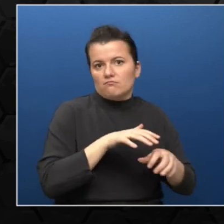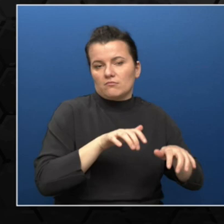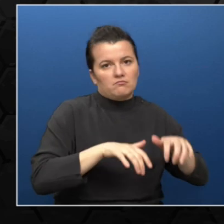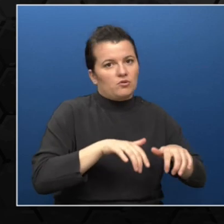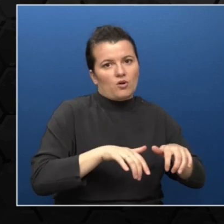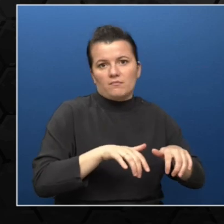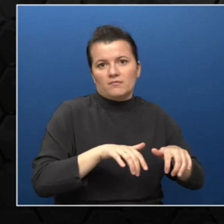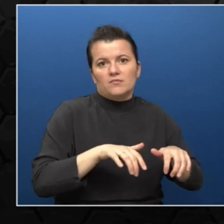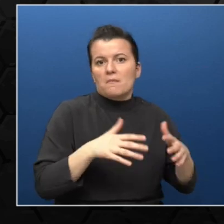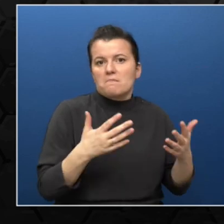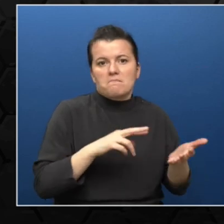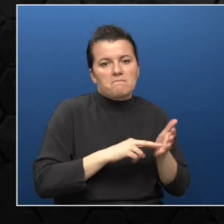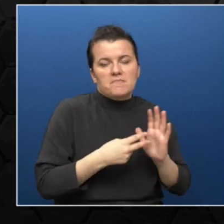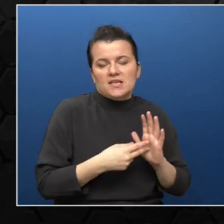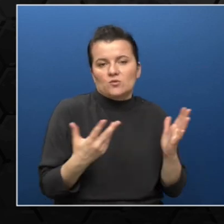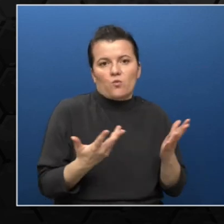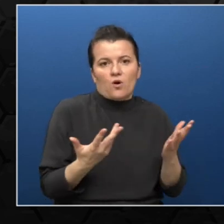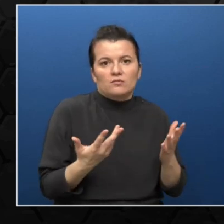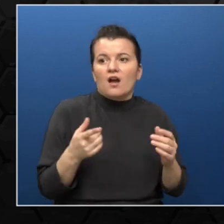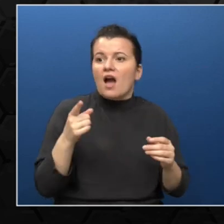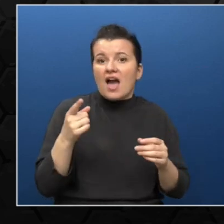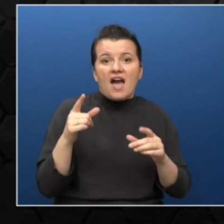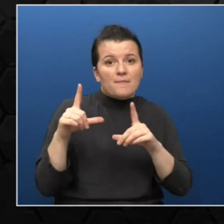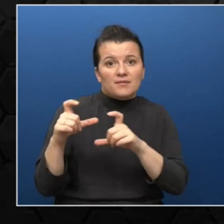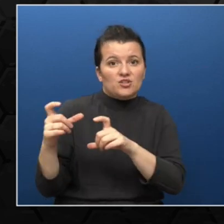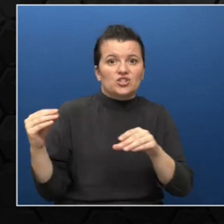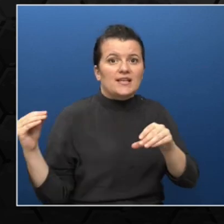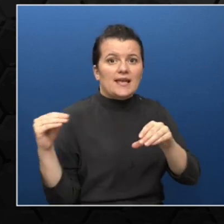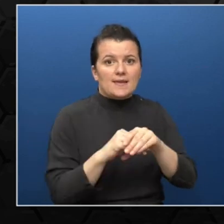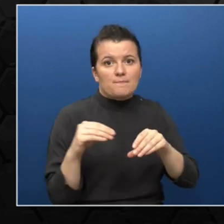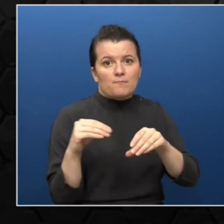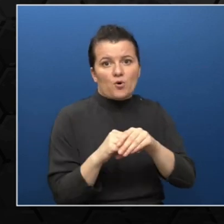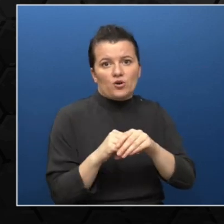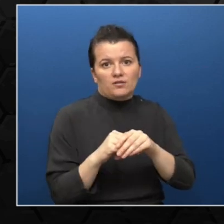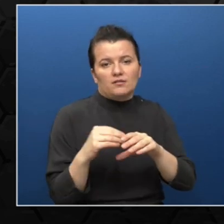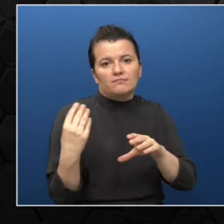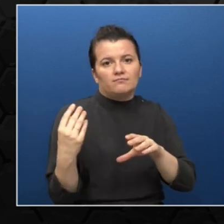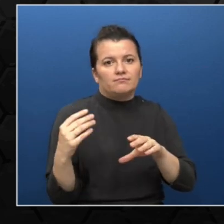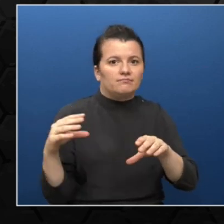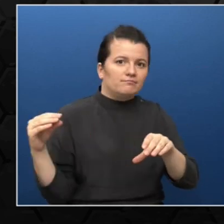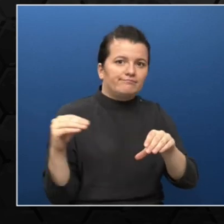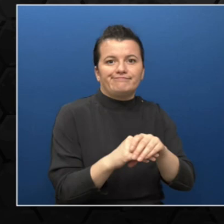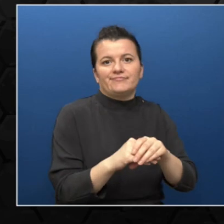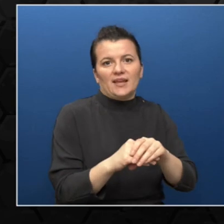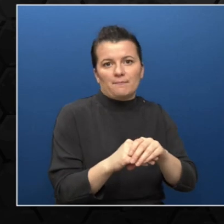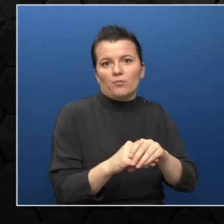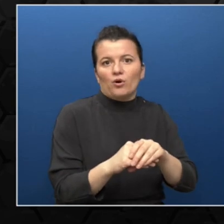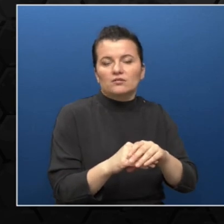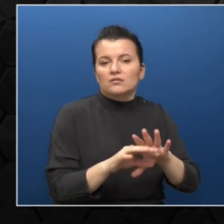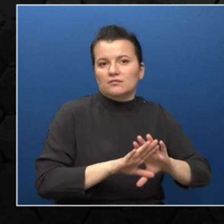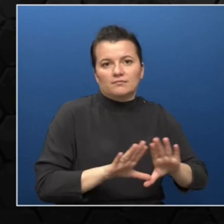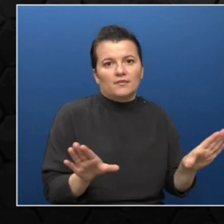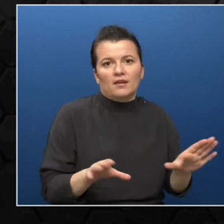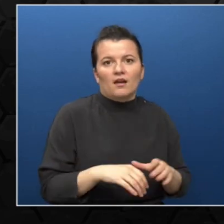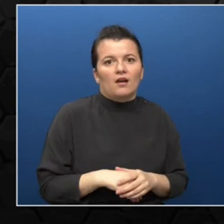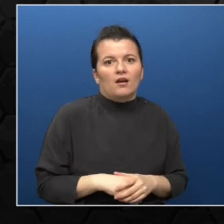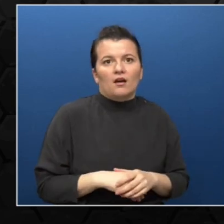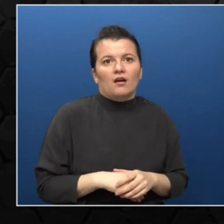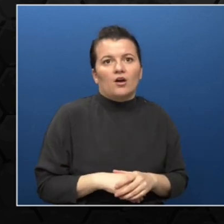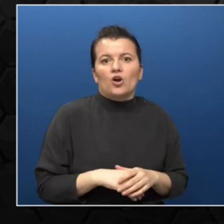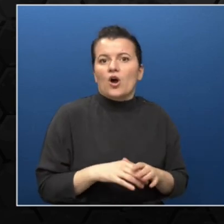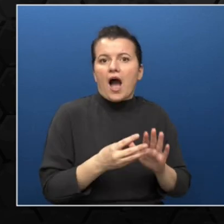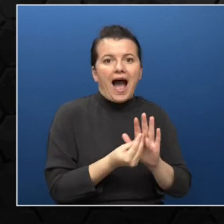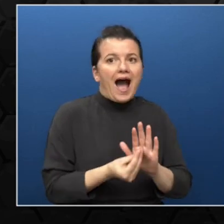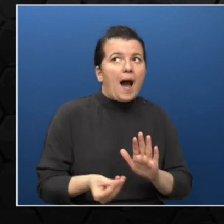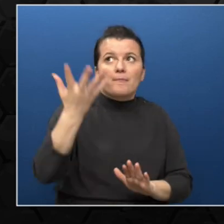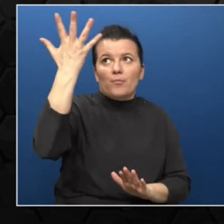upload the image or you import the images. I think import is a better word in the sense that you don't upload anything